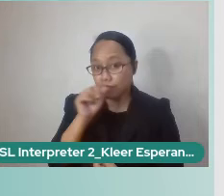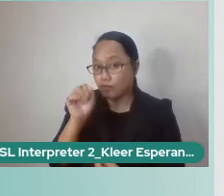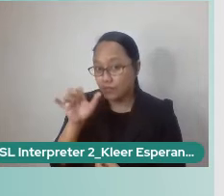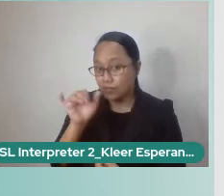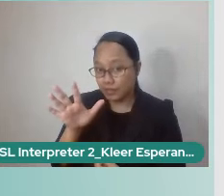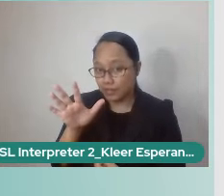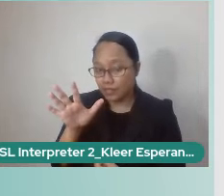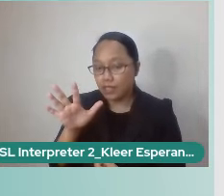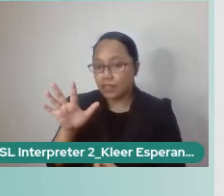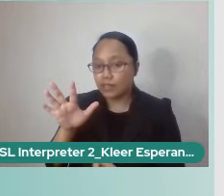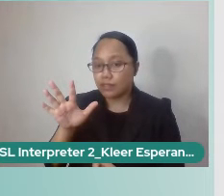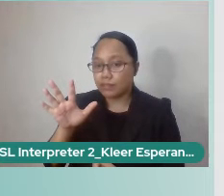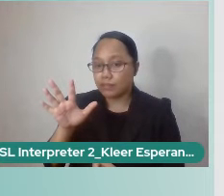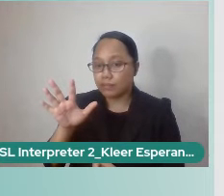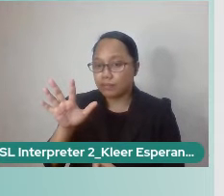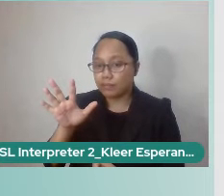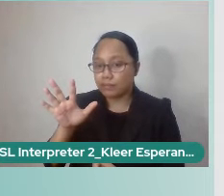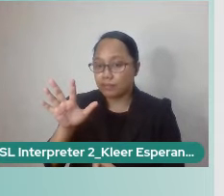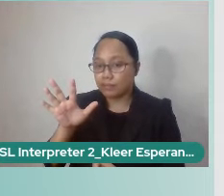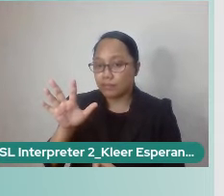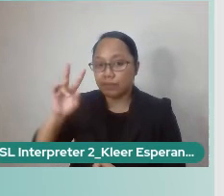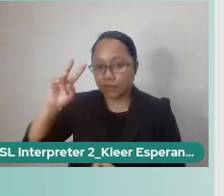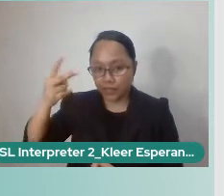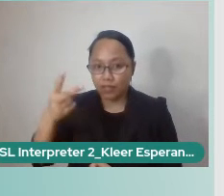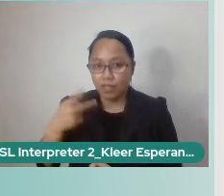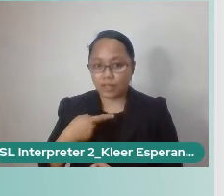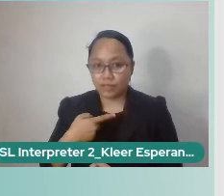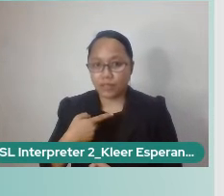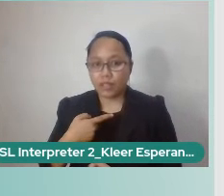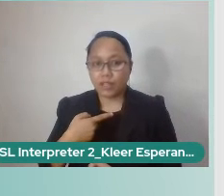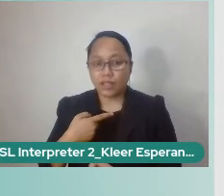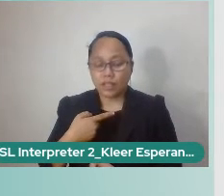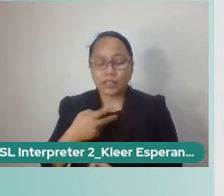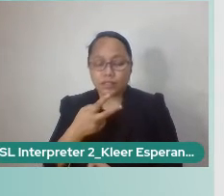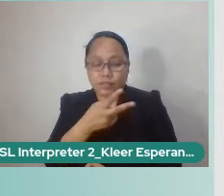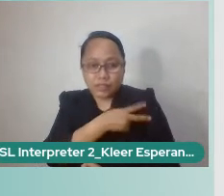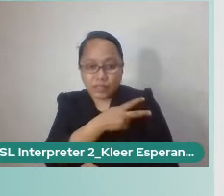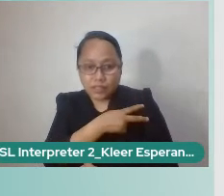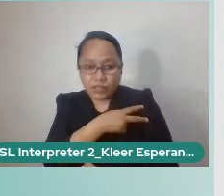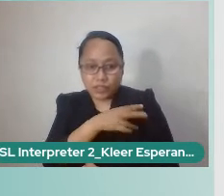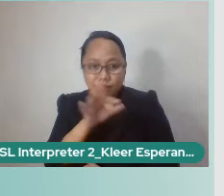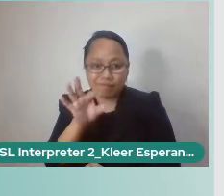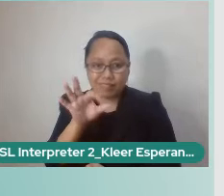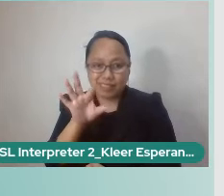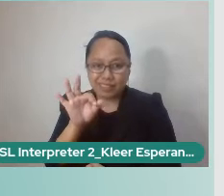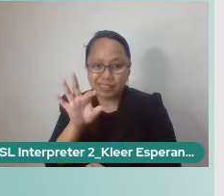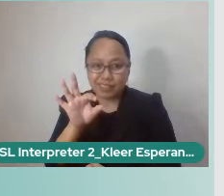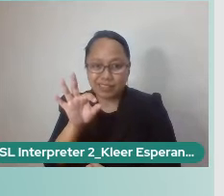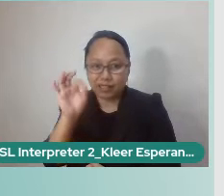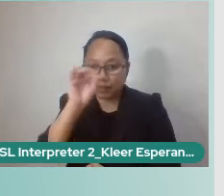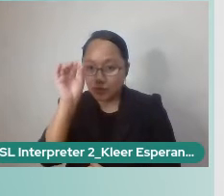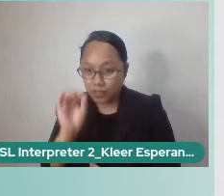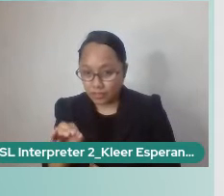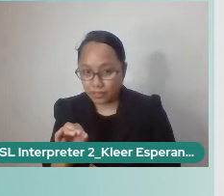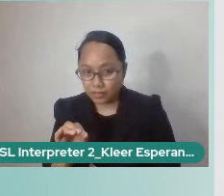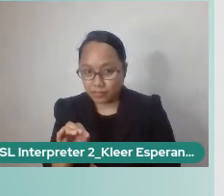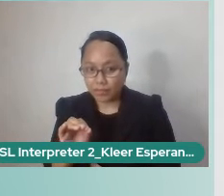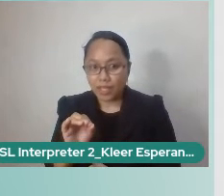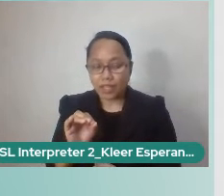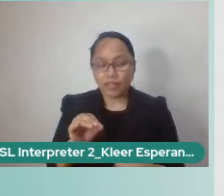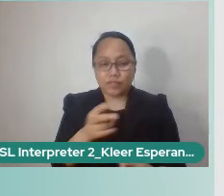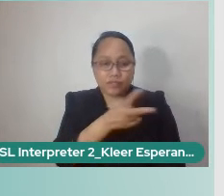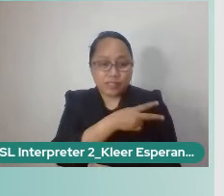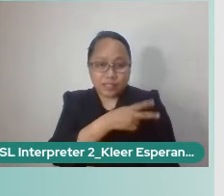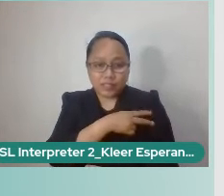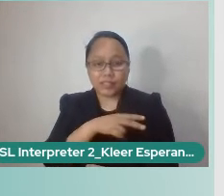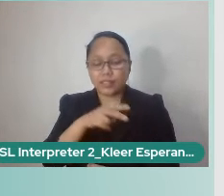interventions. The first is prophylactic vaccination, and the target is that 90% of girls will be fully vaccinated by age 15. The second